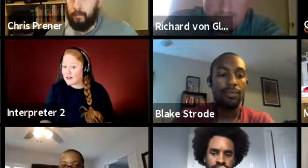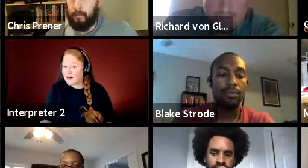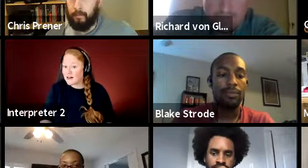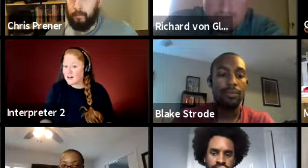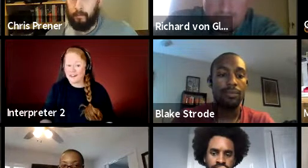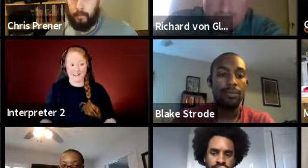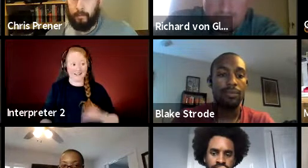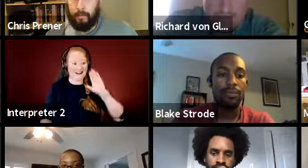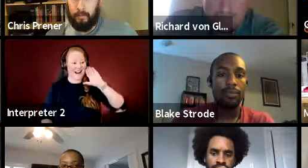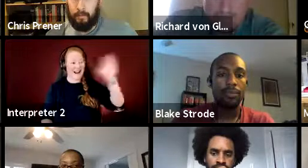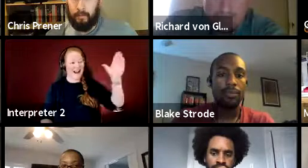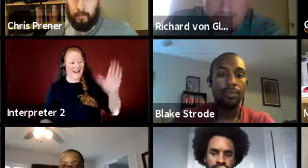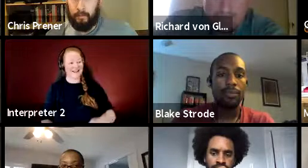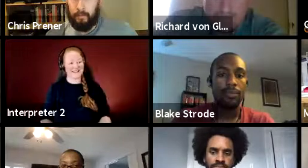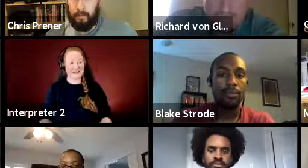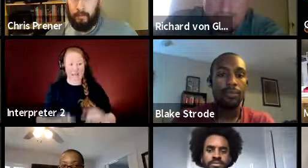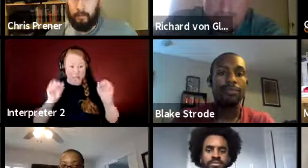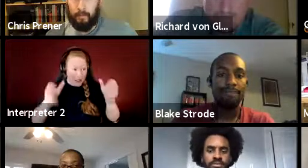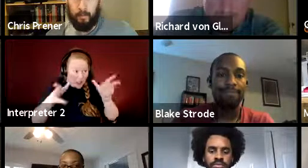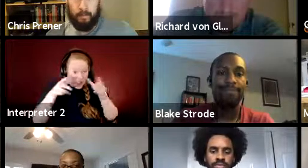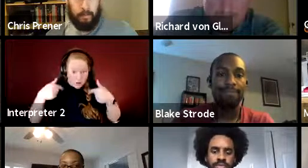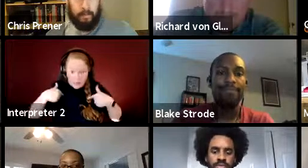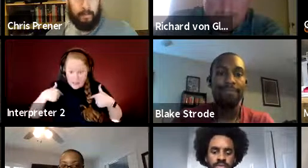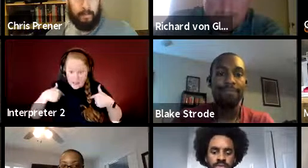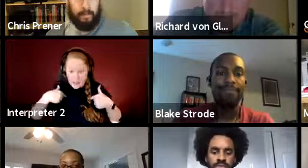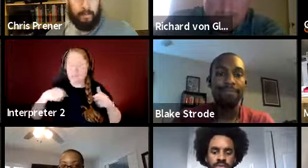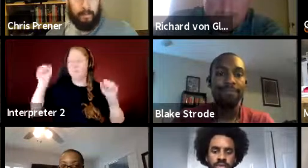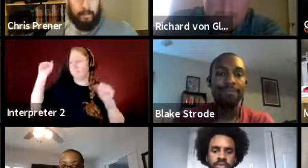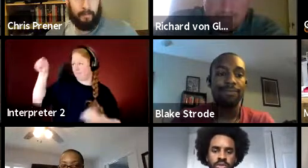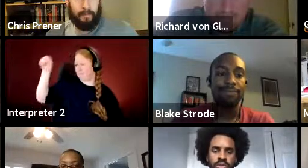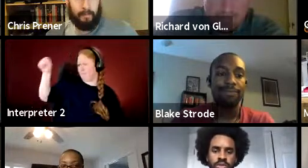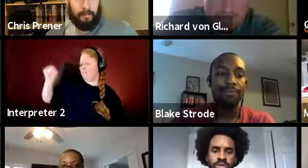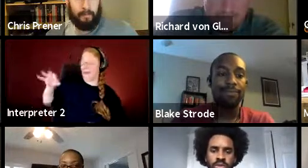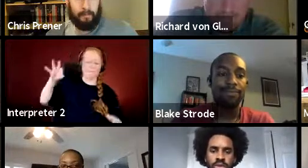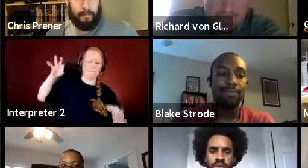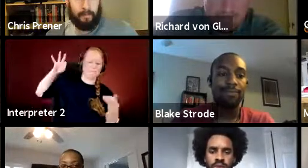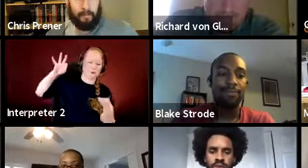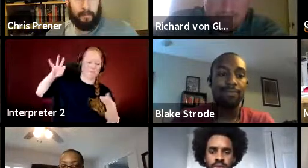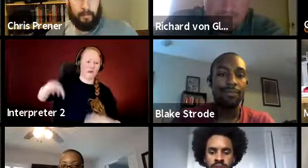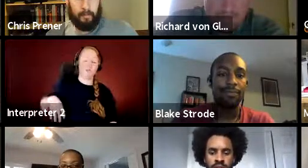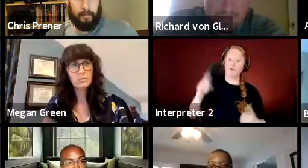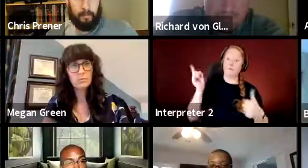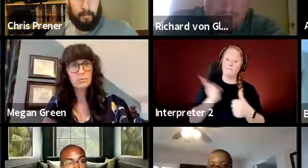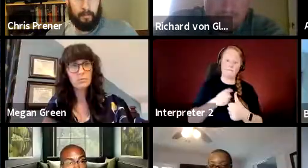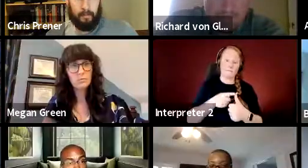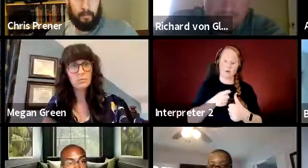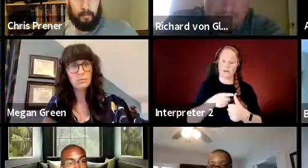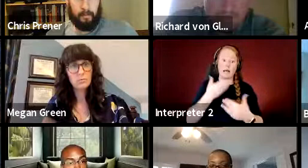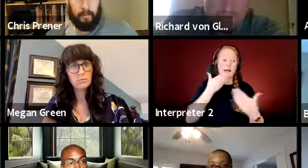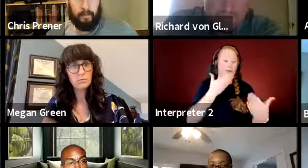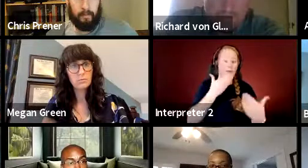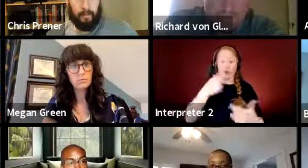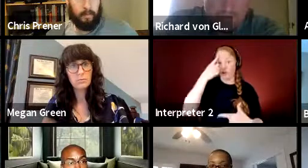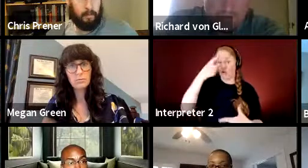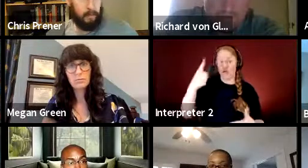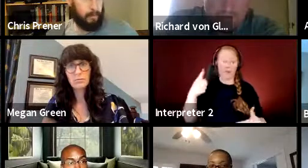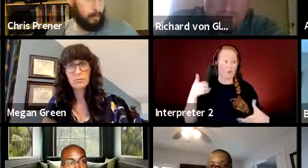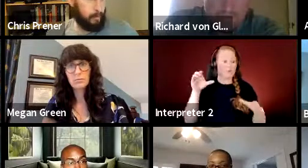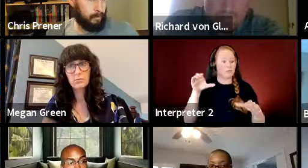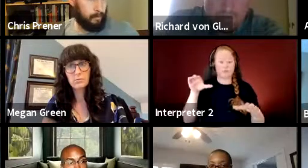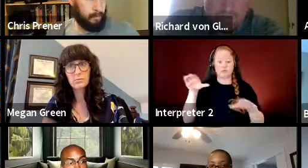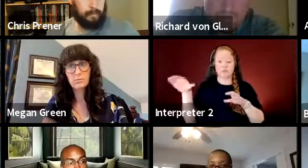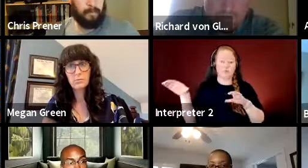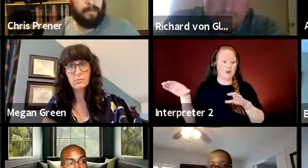Hi, can you guys hear me? Yeah. Perfect. First and foremost, thank you guys all for putting this together. This is a